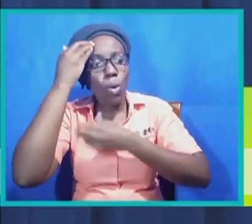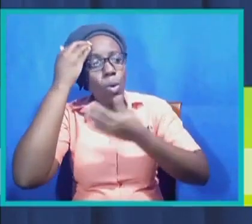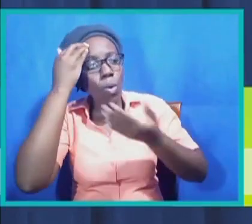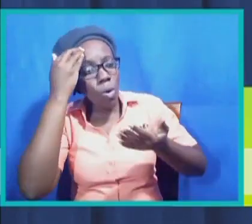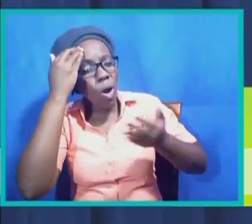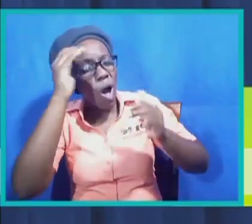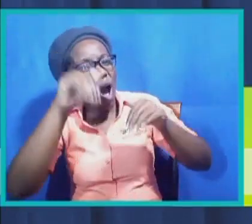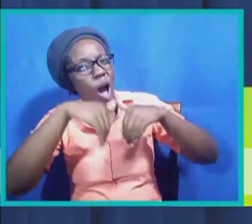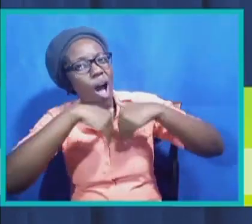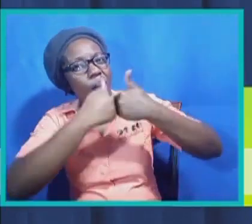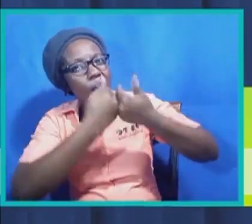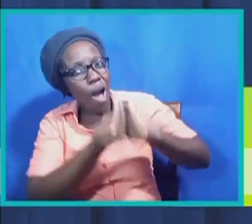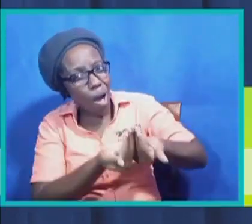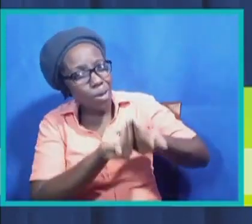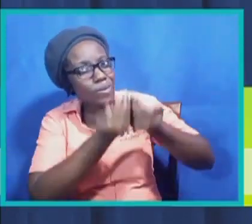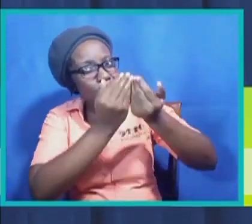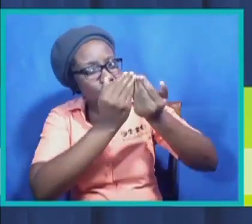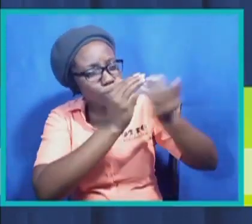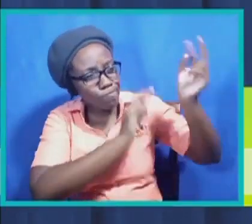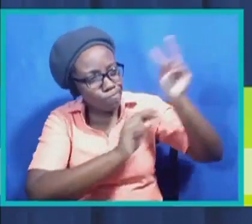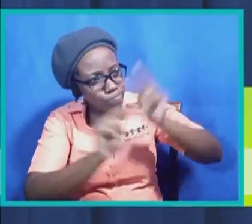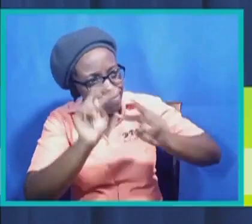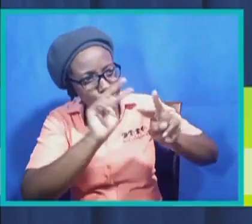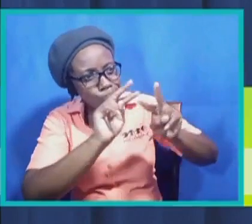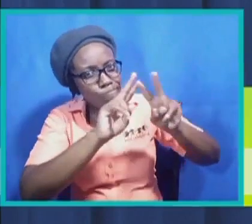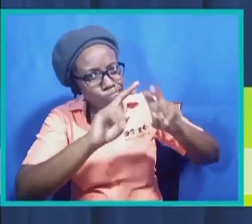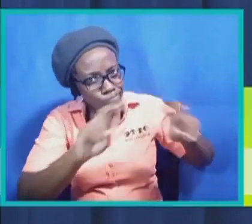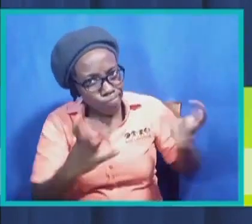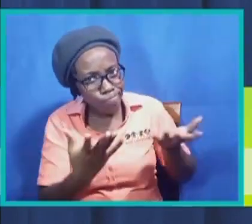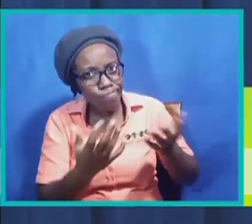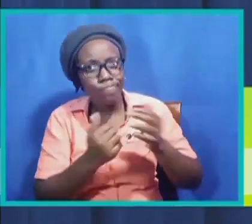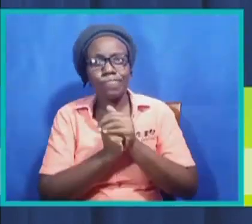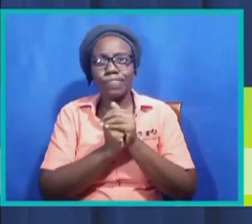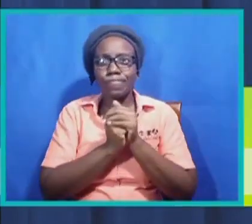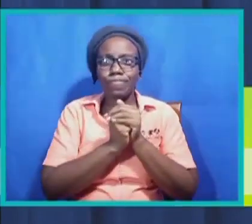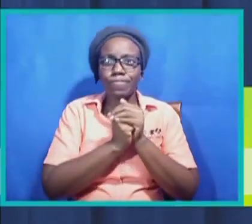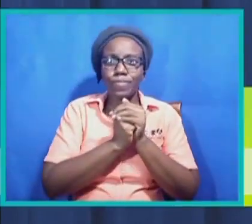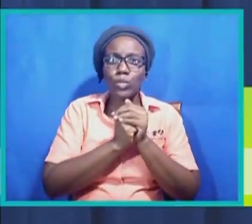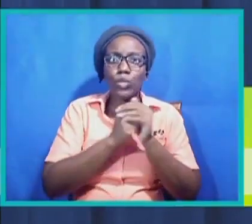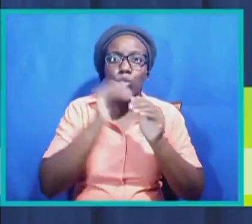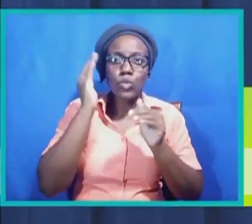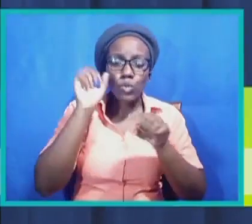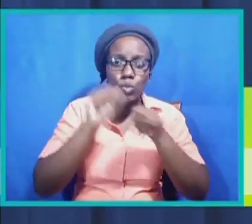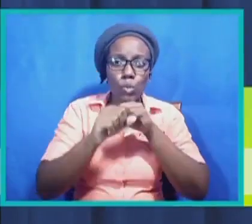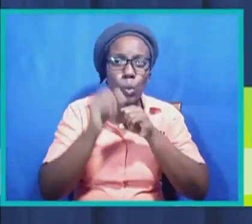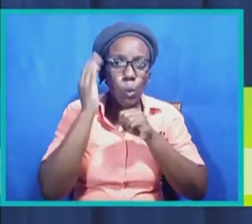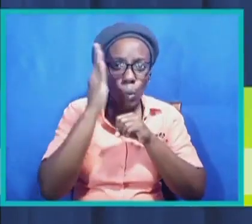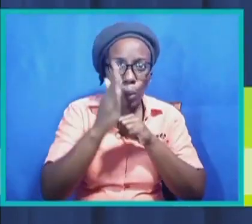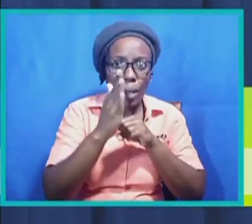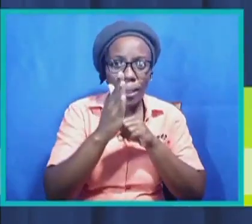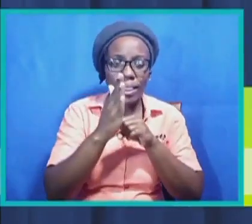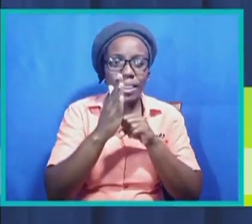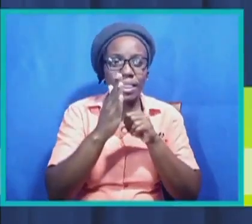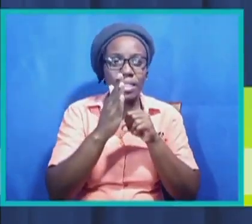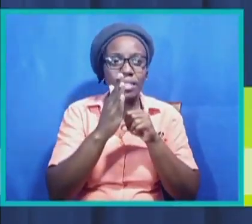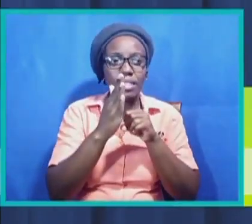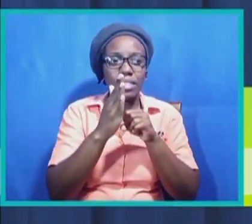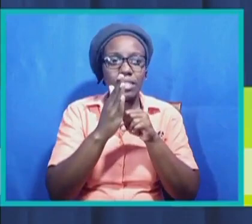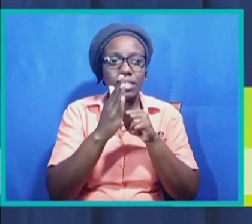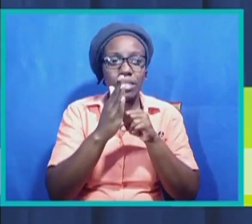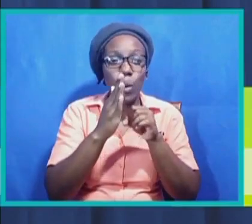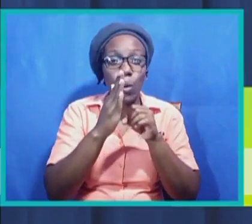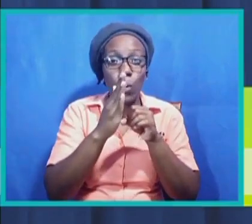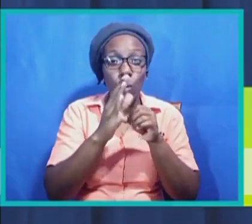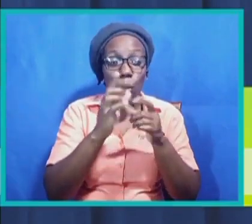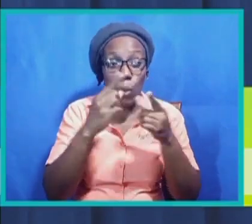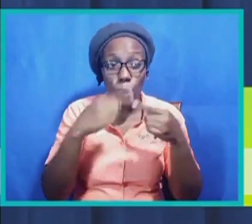often doesn't meet the required standard. So that's my comment in terms of moving away from assessment as opposed to making